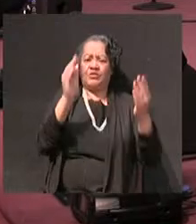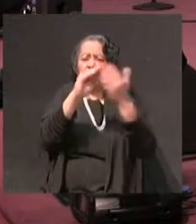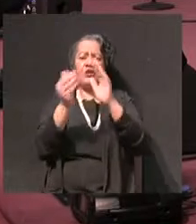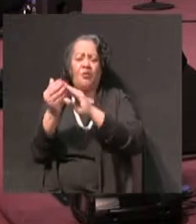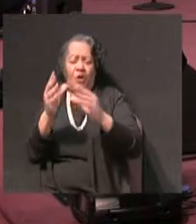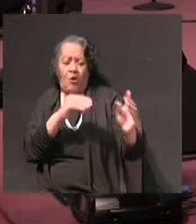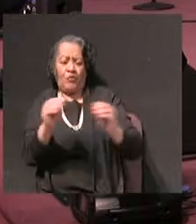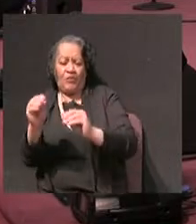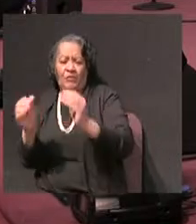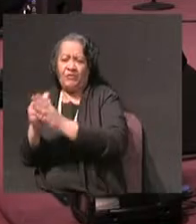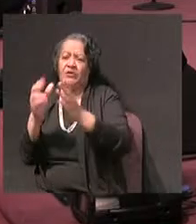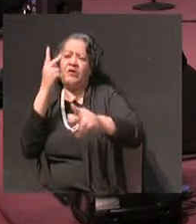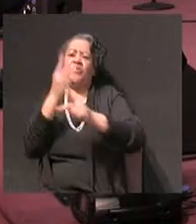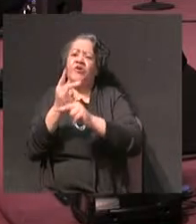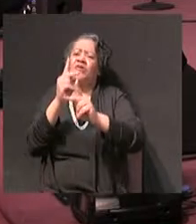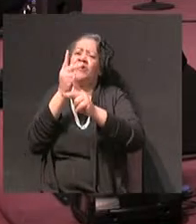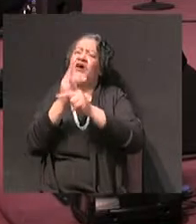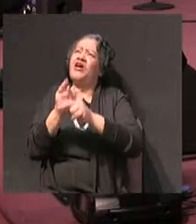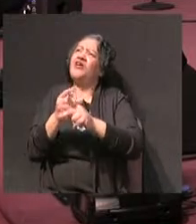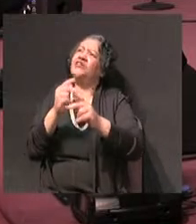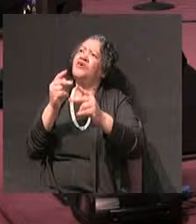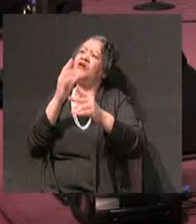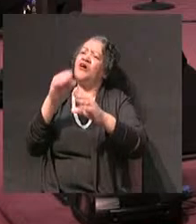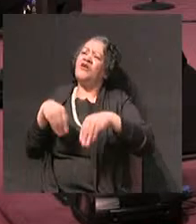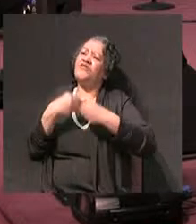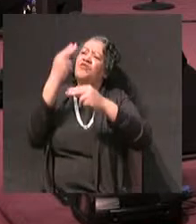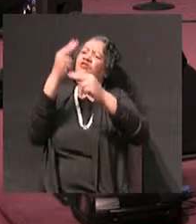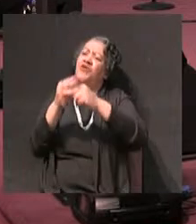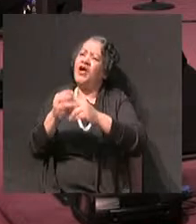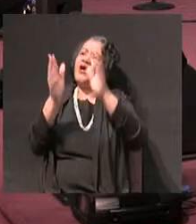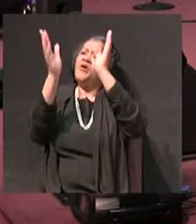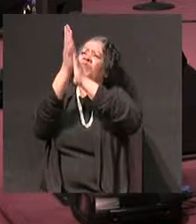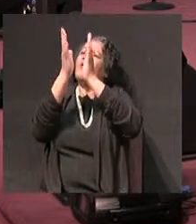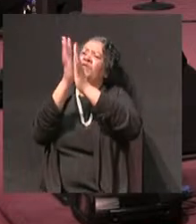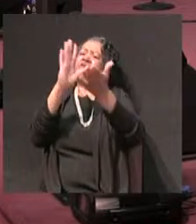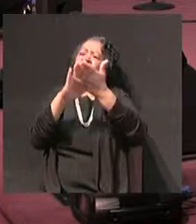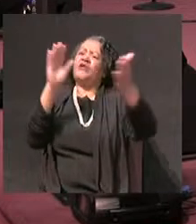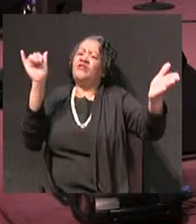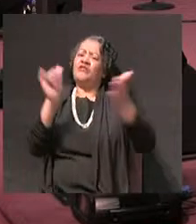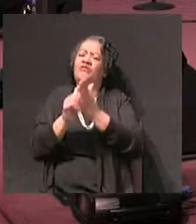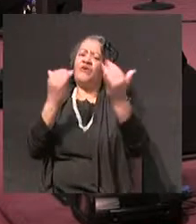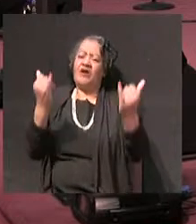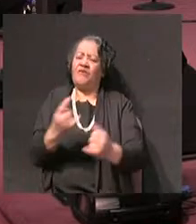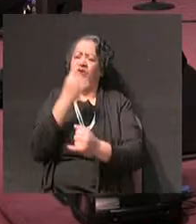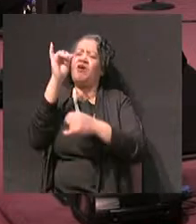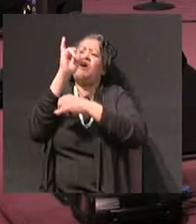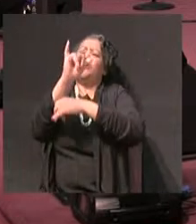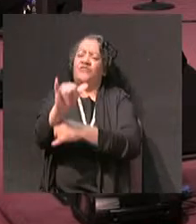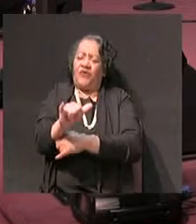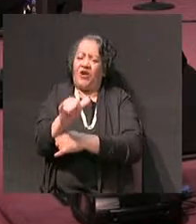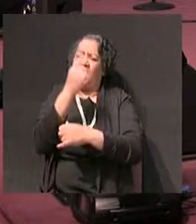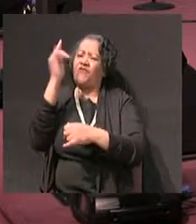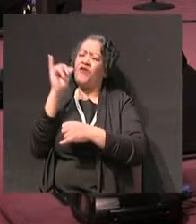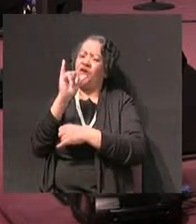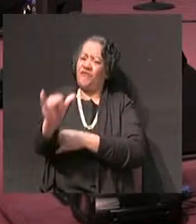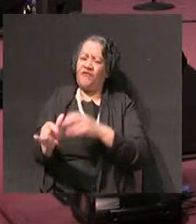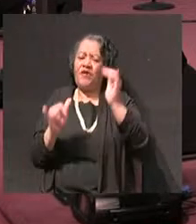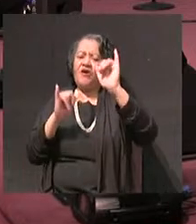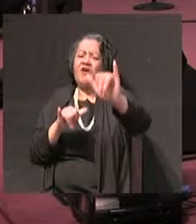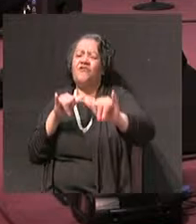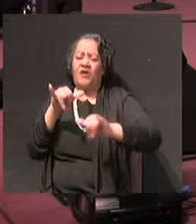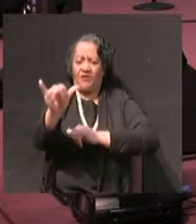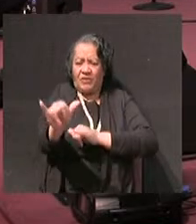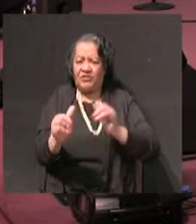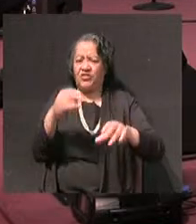community. And we'll be careful to give you the thanks and the praise and the glory now and forever and forever and